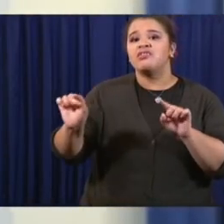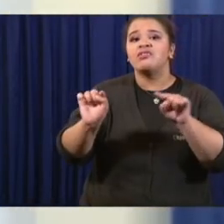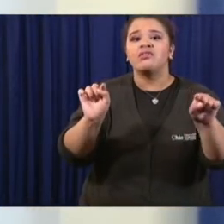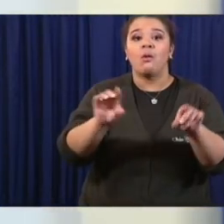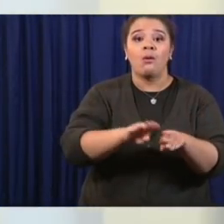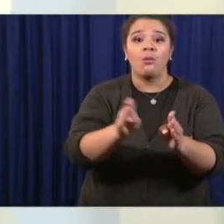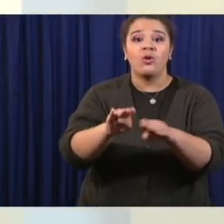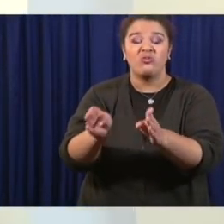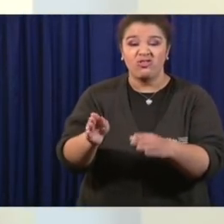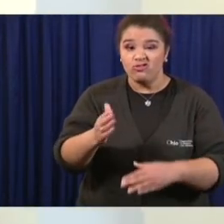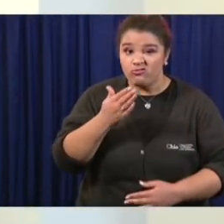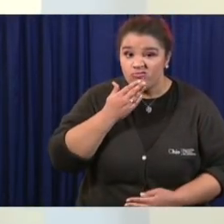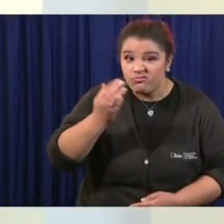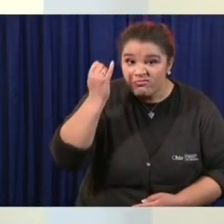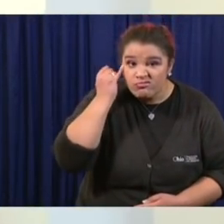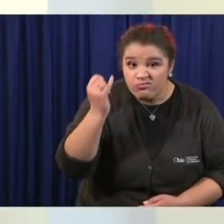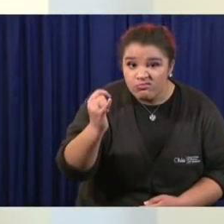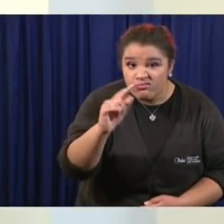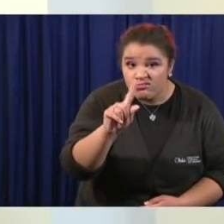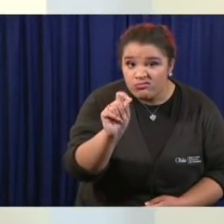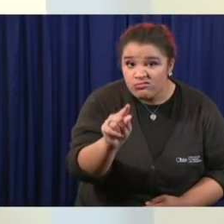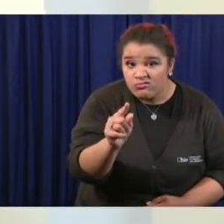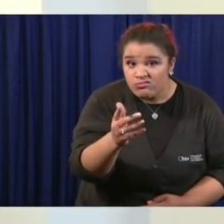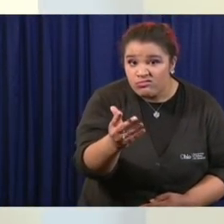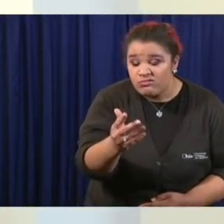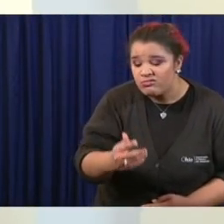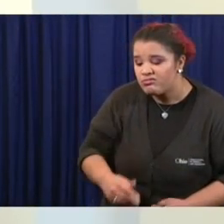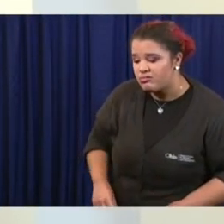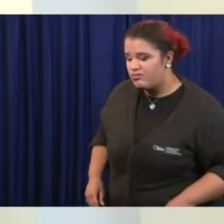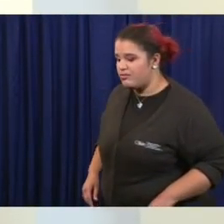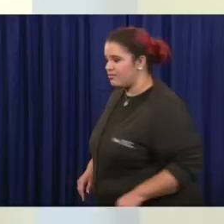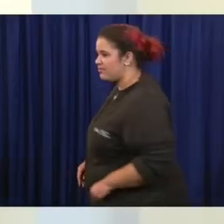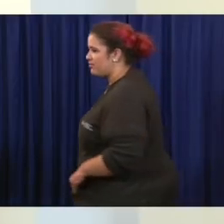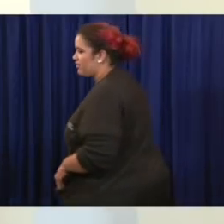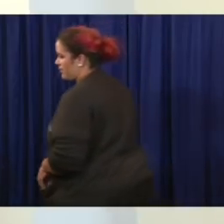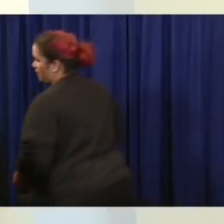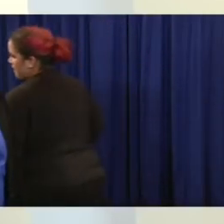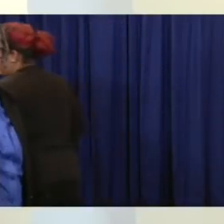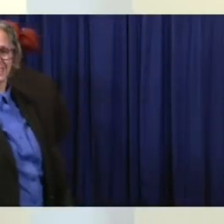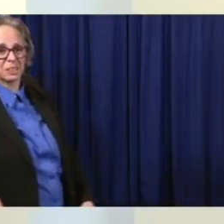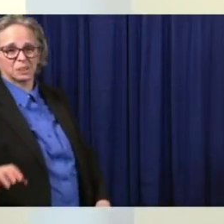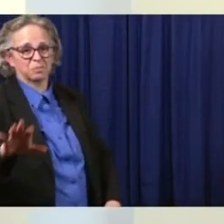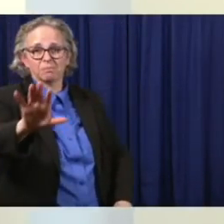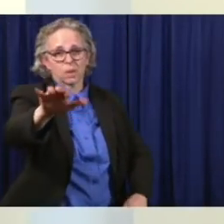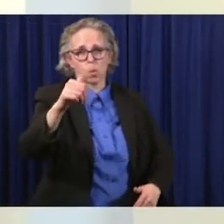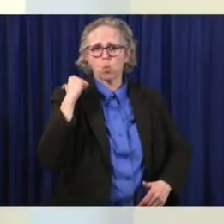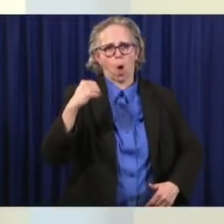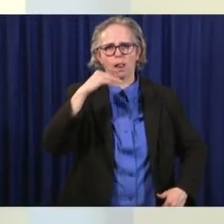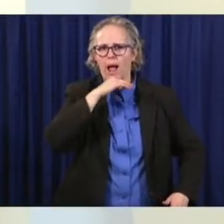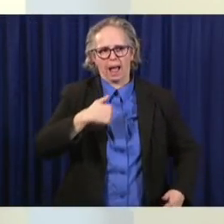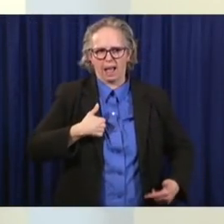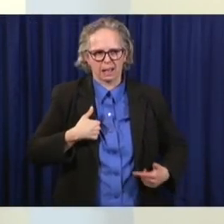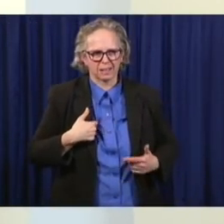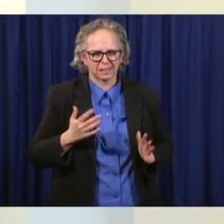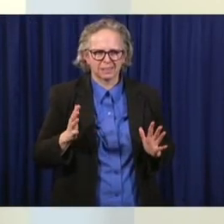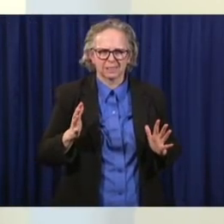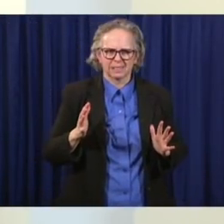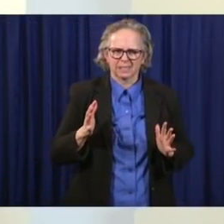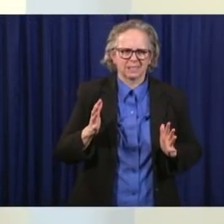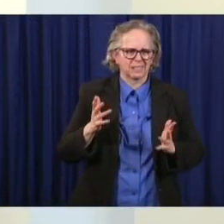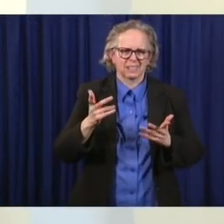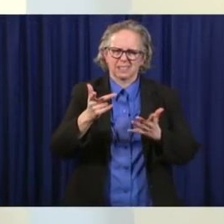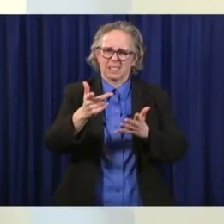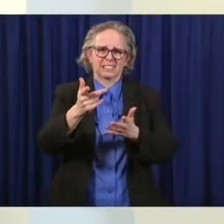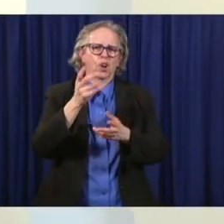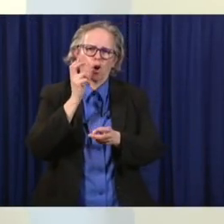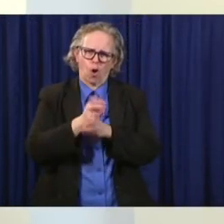Thank you. So these are I will not lie about this, these are very, very difficult decisions to make.